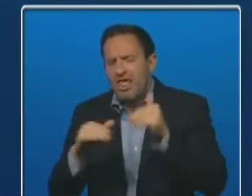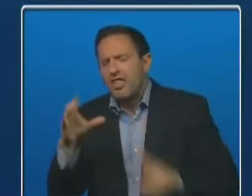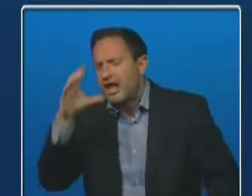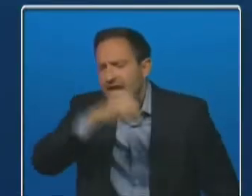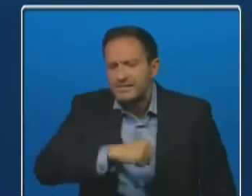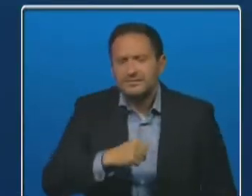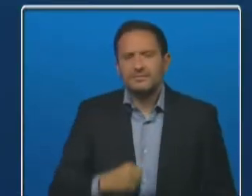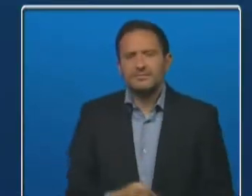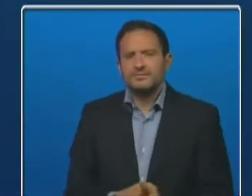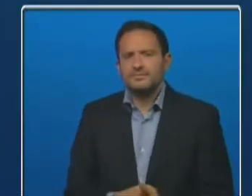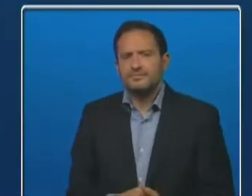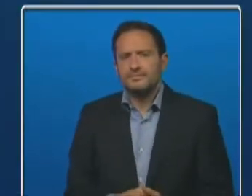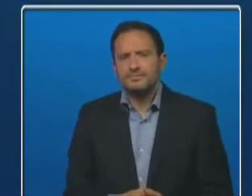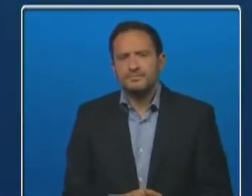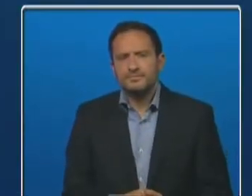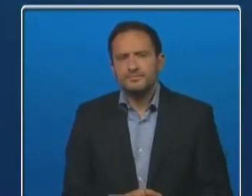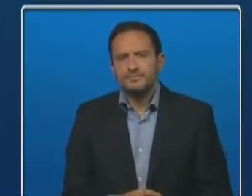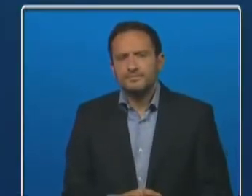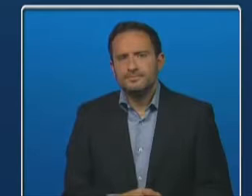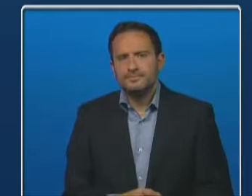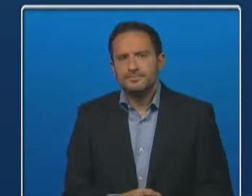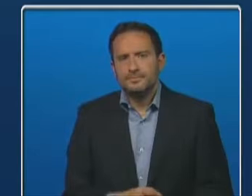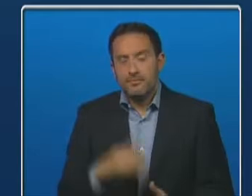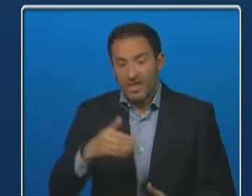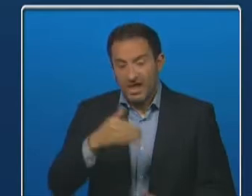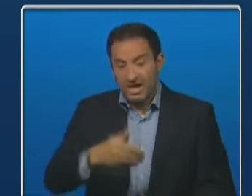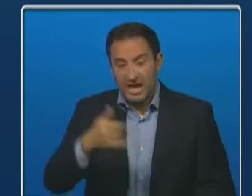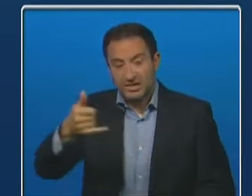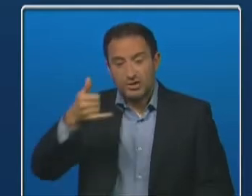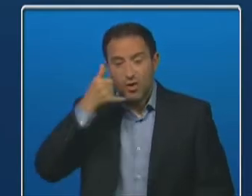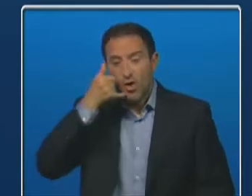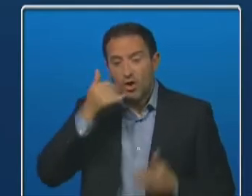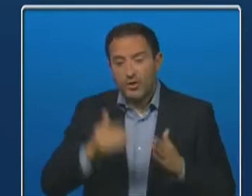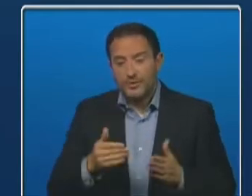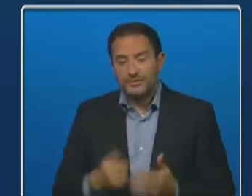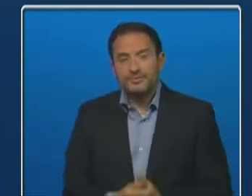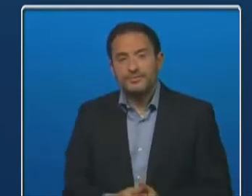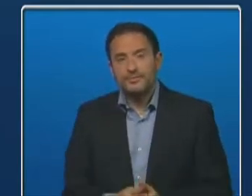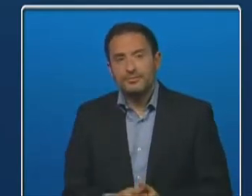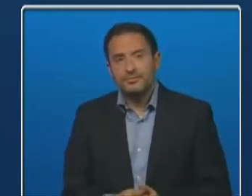Karen. Operator, do we have our next caller?